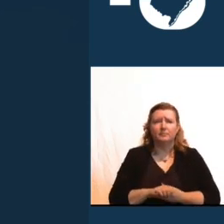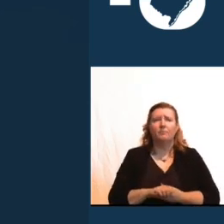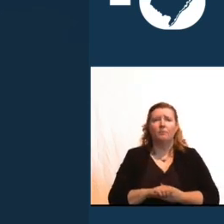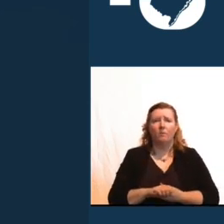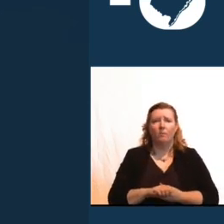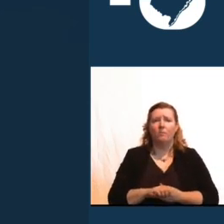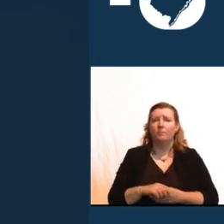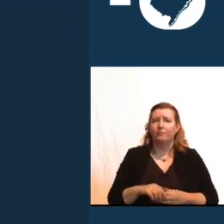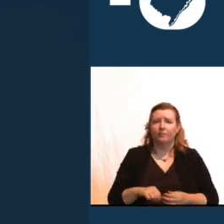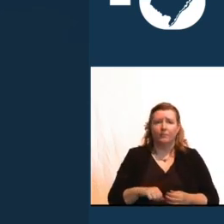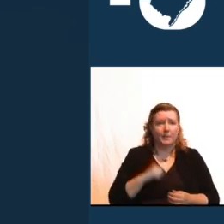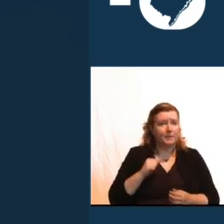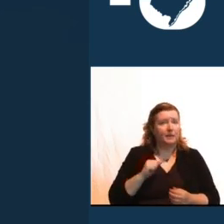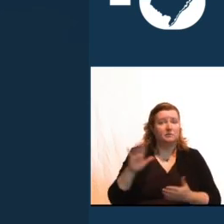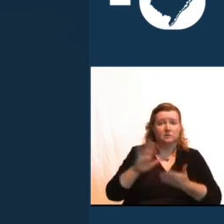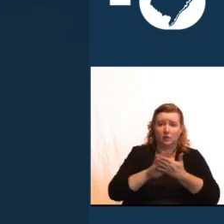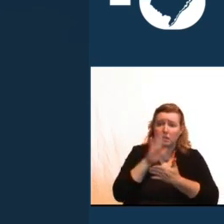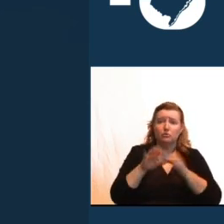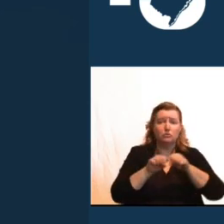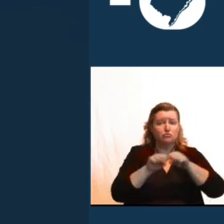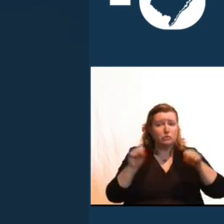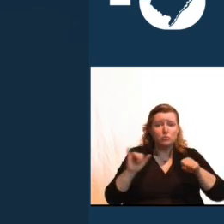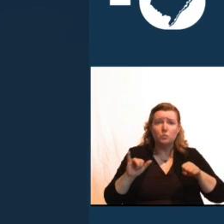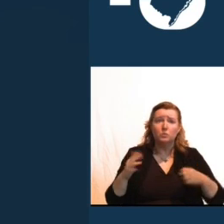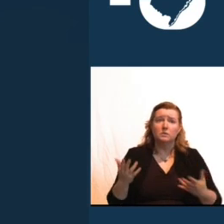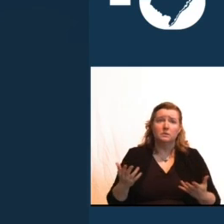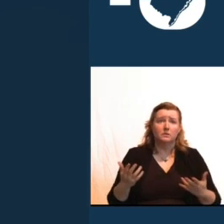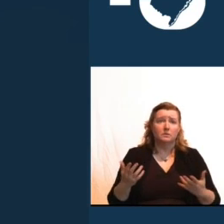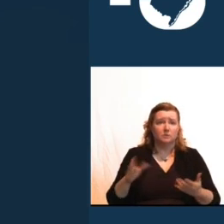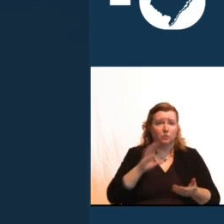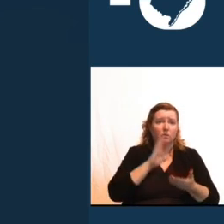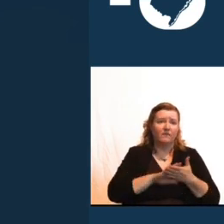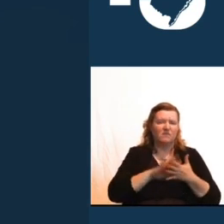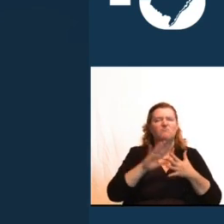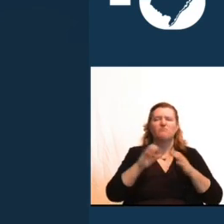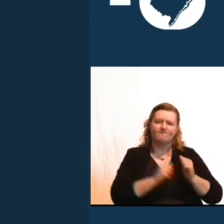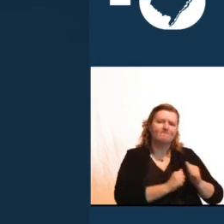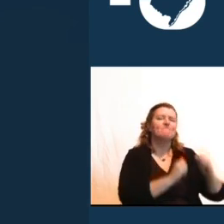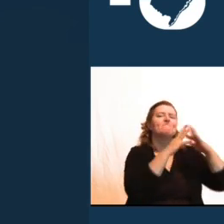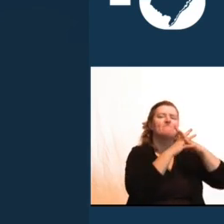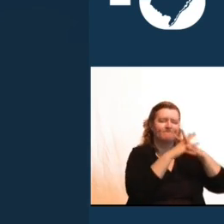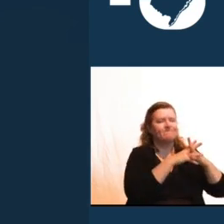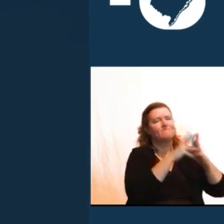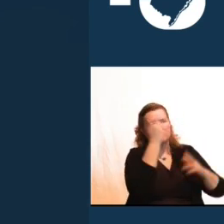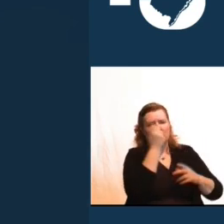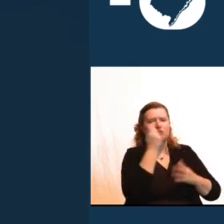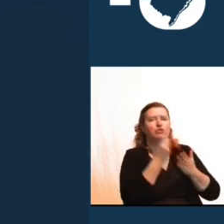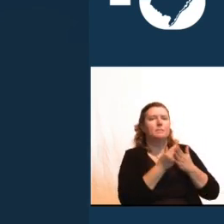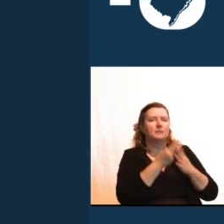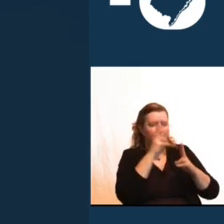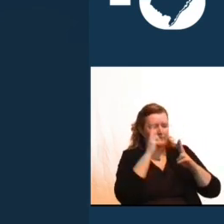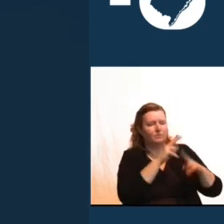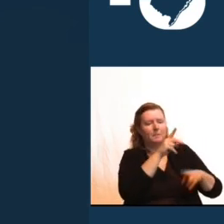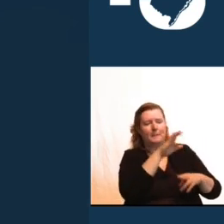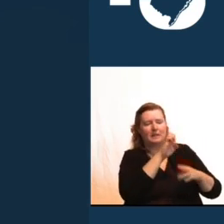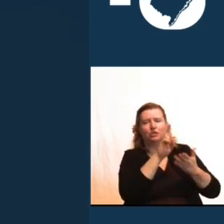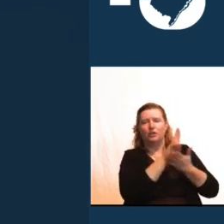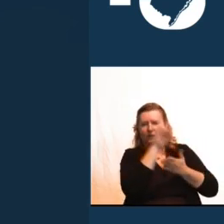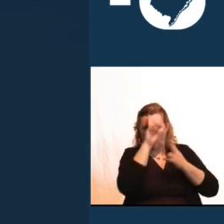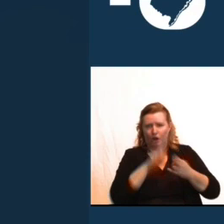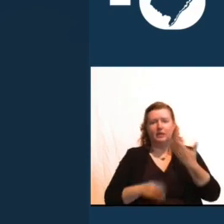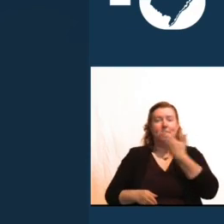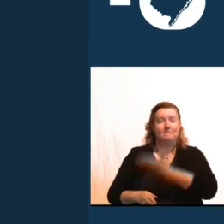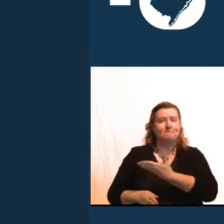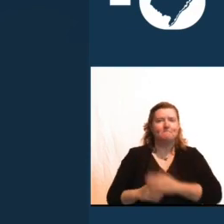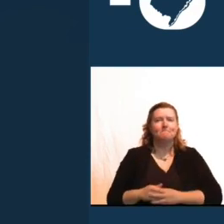is a fine, lasting legacy. We're honored that Ro was part of our New Jersey family, and may God bless him and